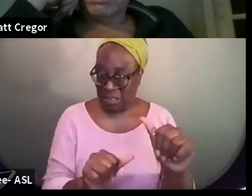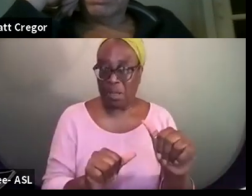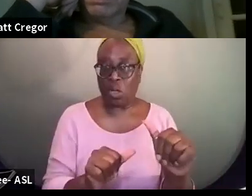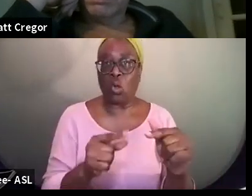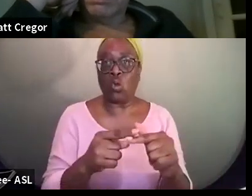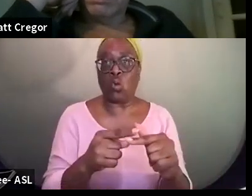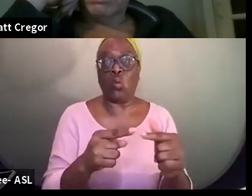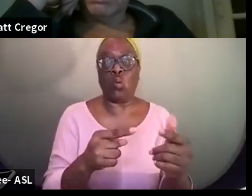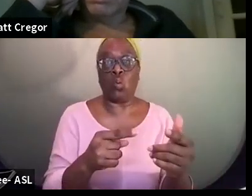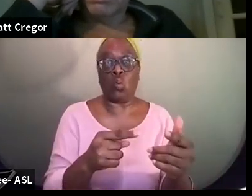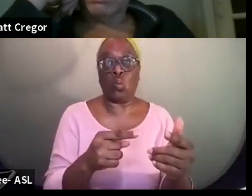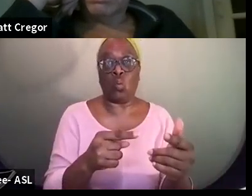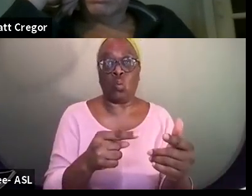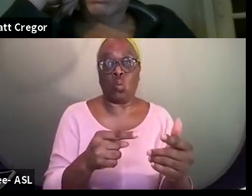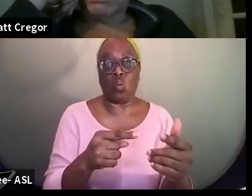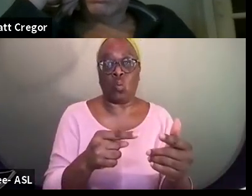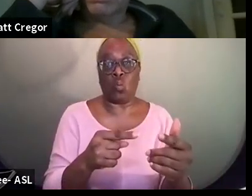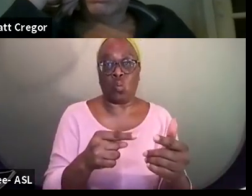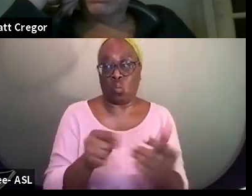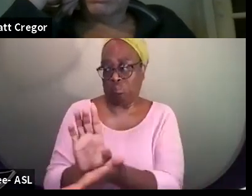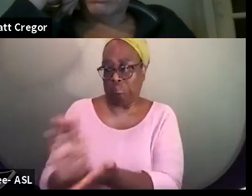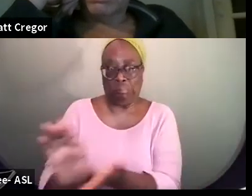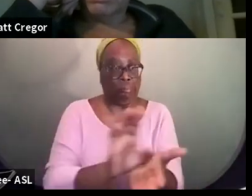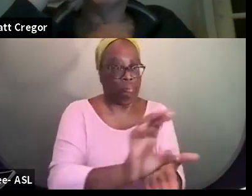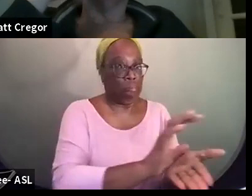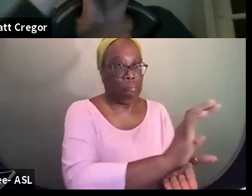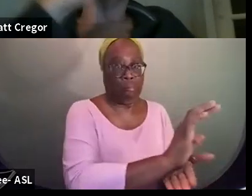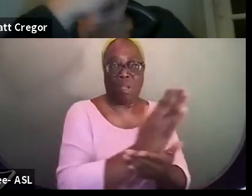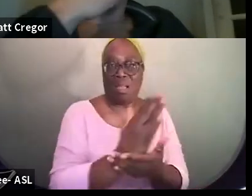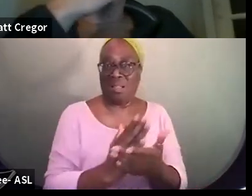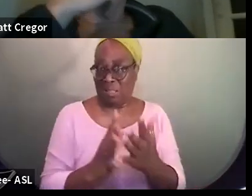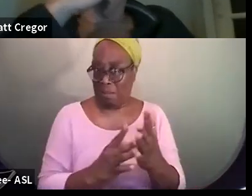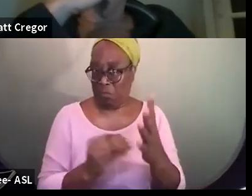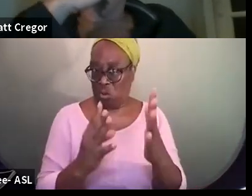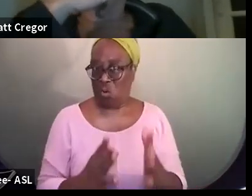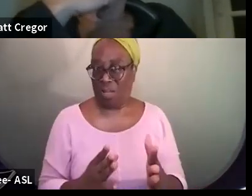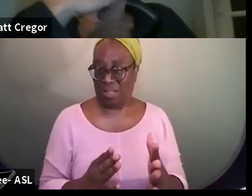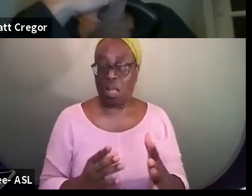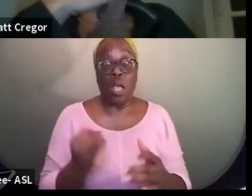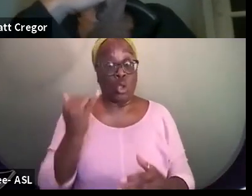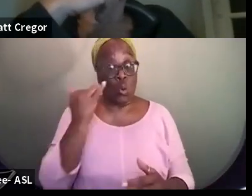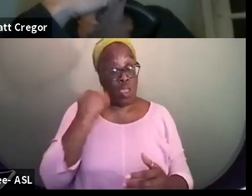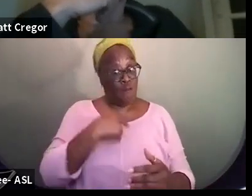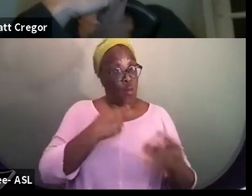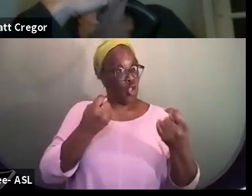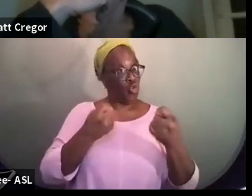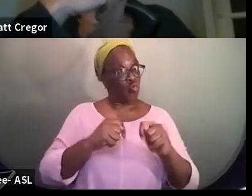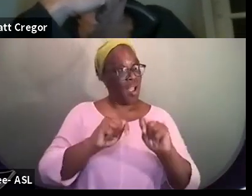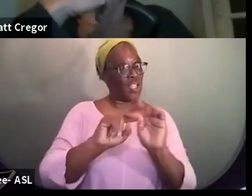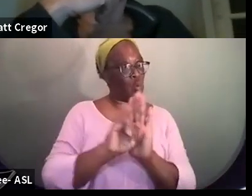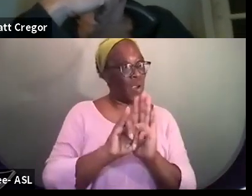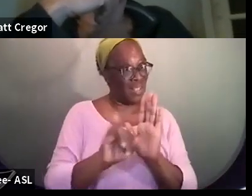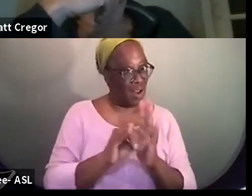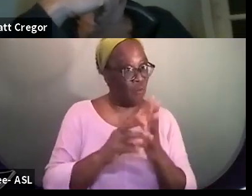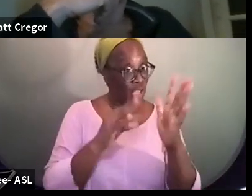out. So if what we're trying to do is identify those students who are at grade